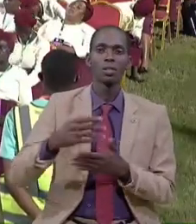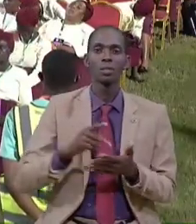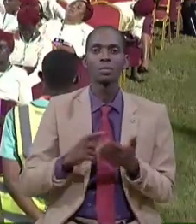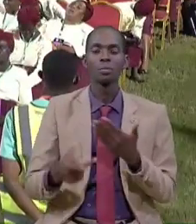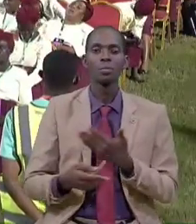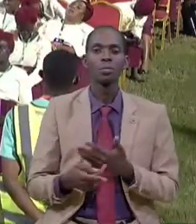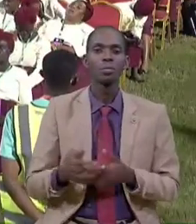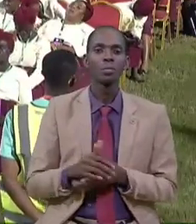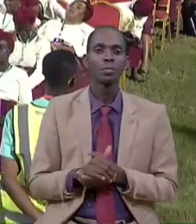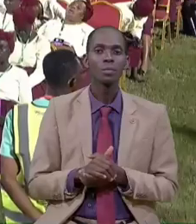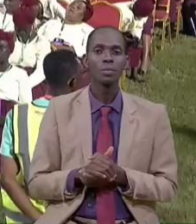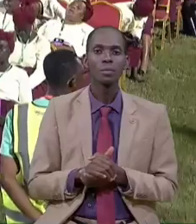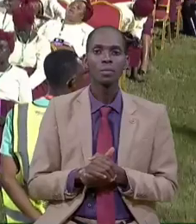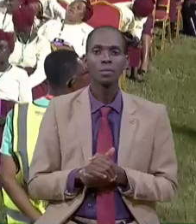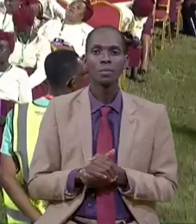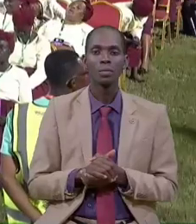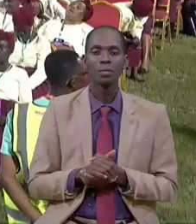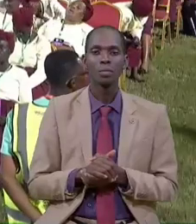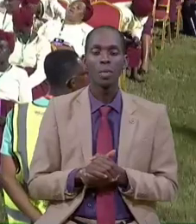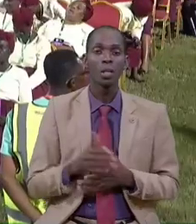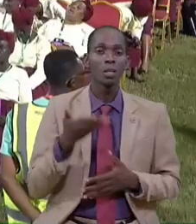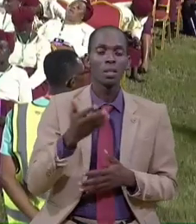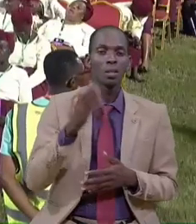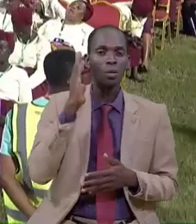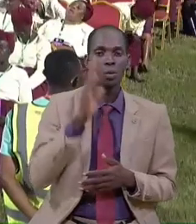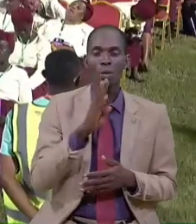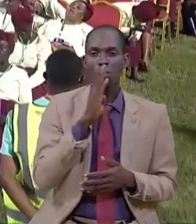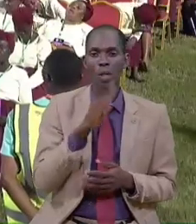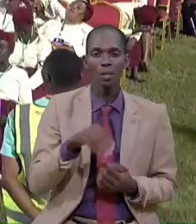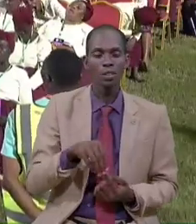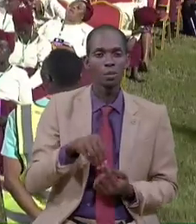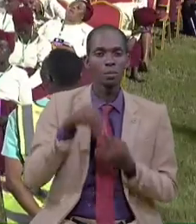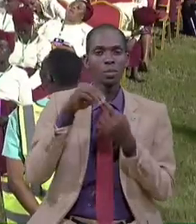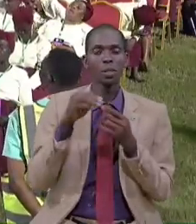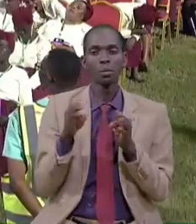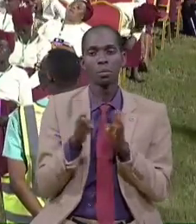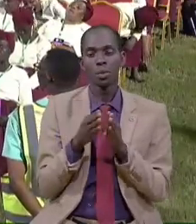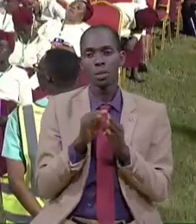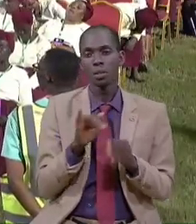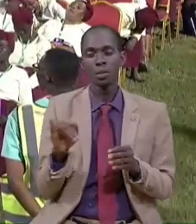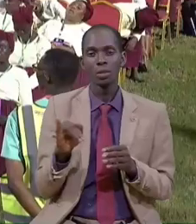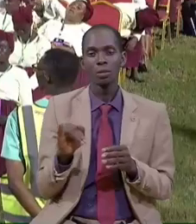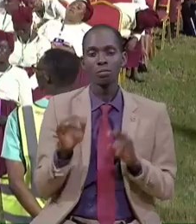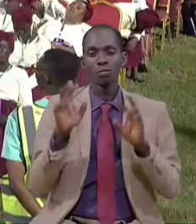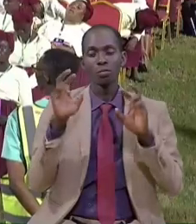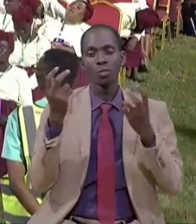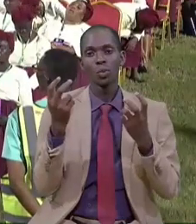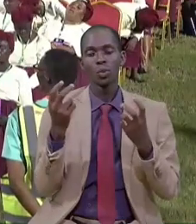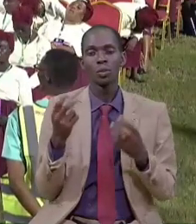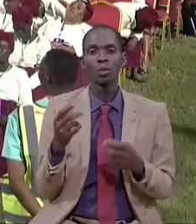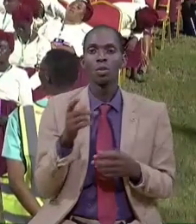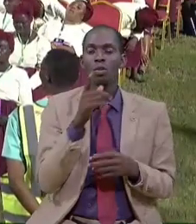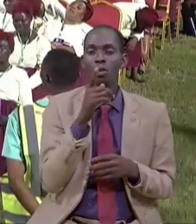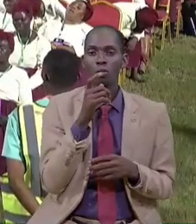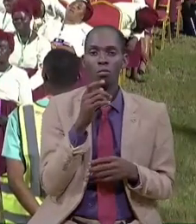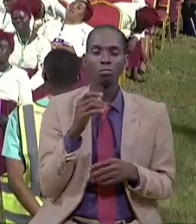There will be a special meeting called Lunch Hour with Jesus for